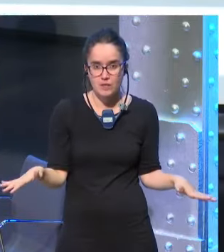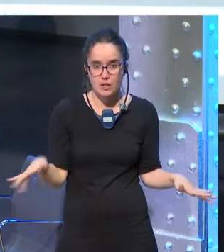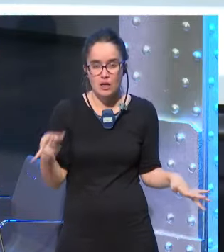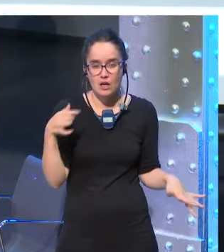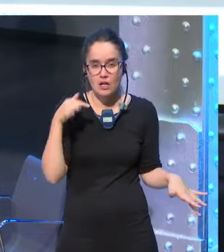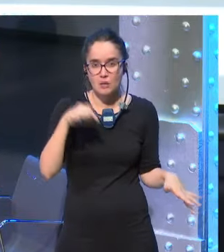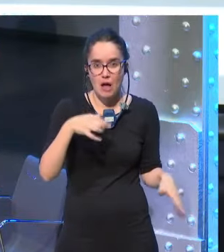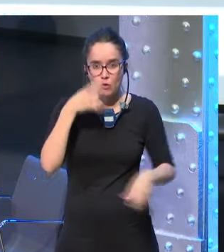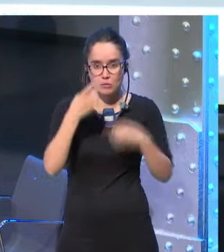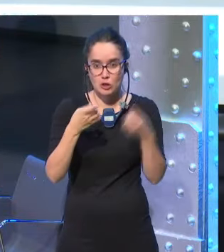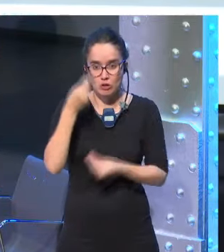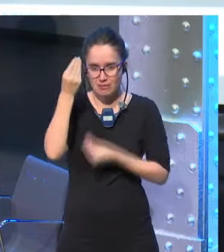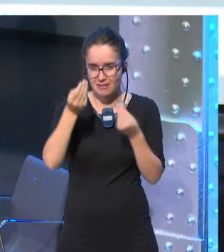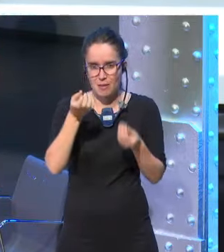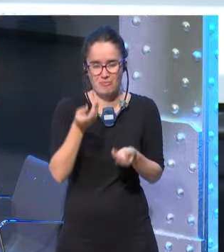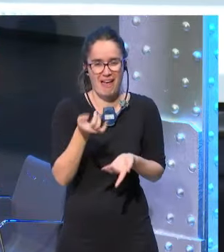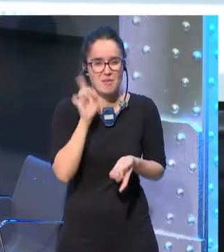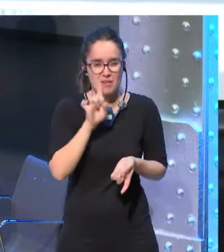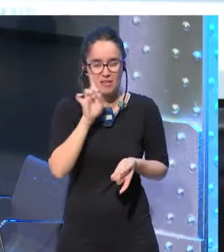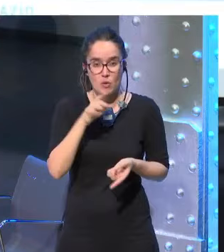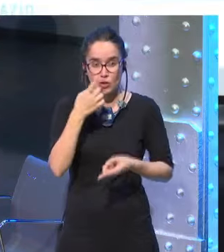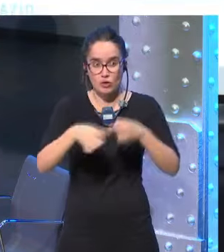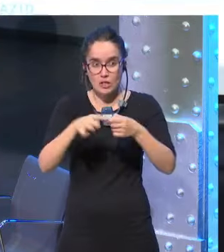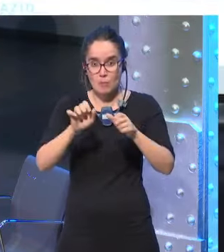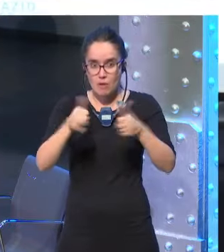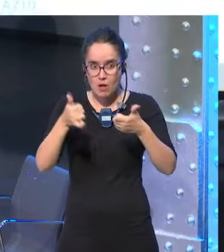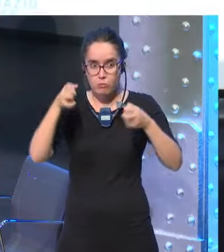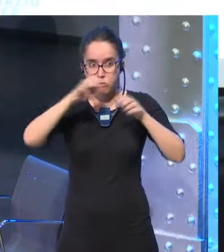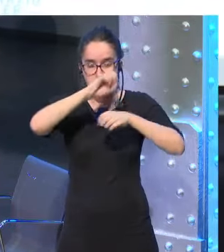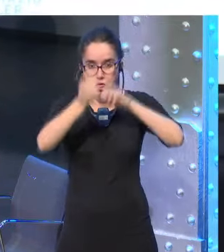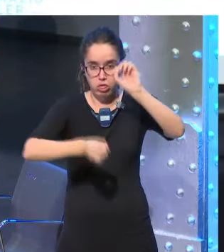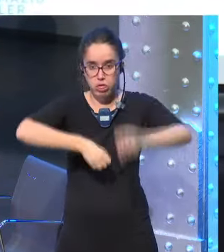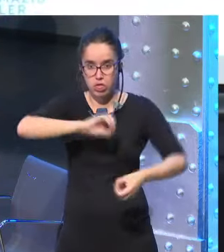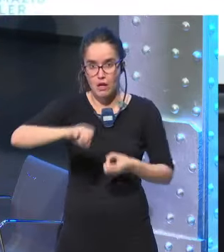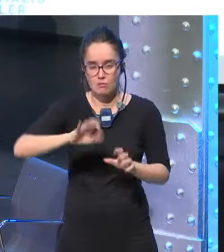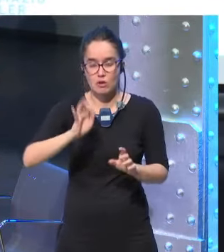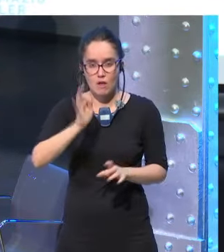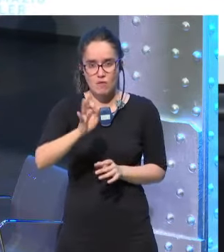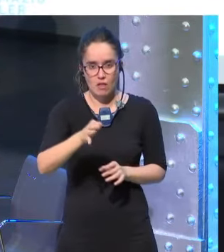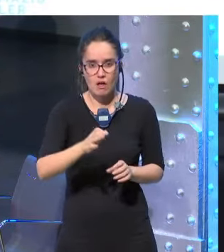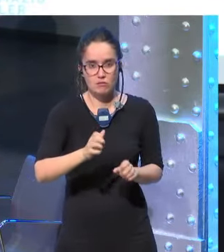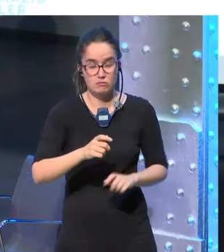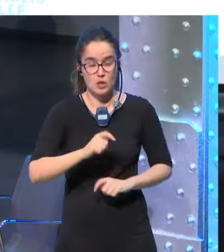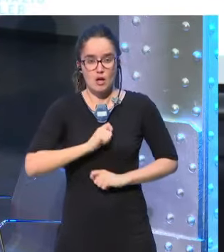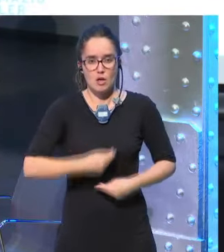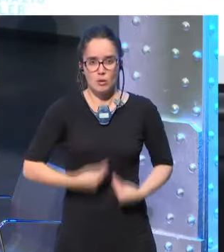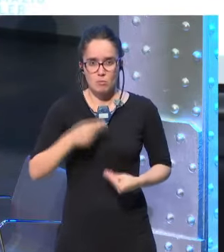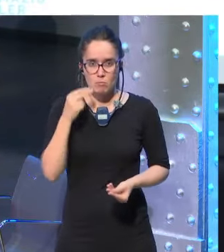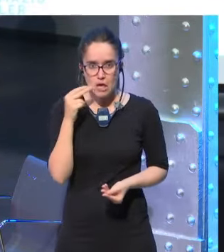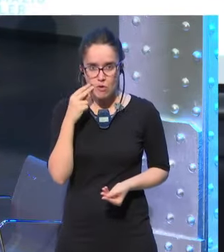stuff falls off and they take a step back. It's quite scary. It's 2 tons of weight. And